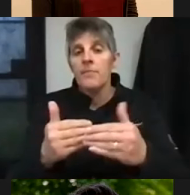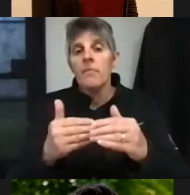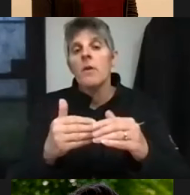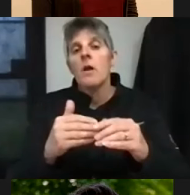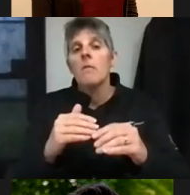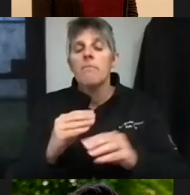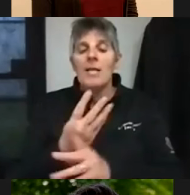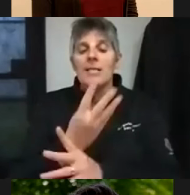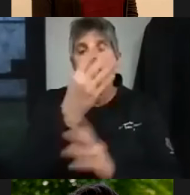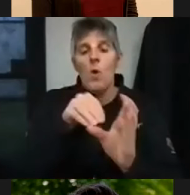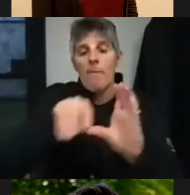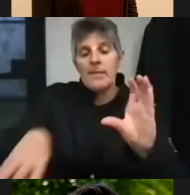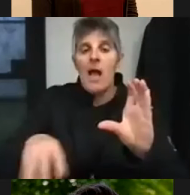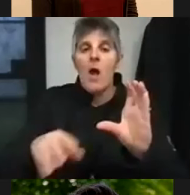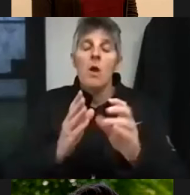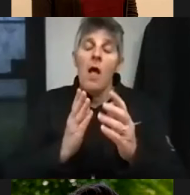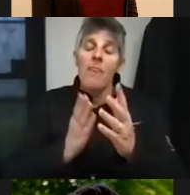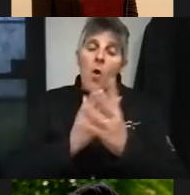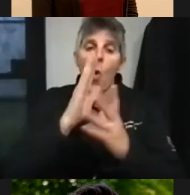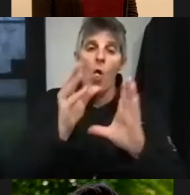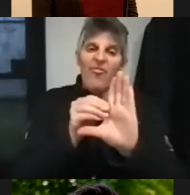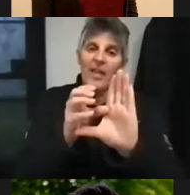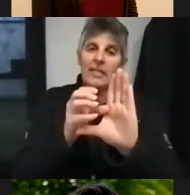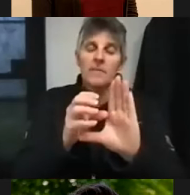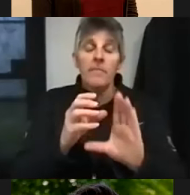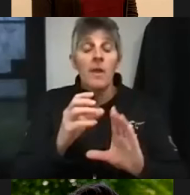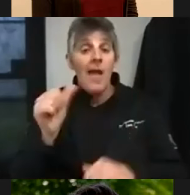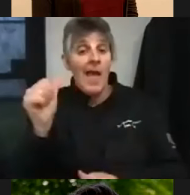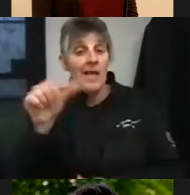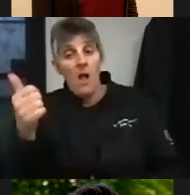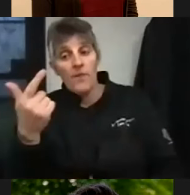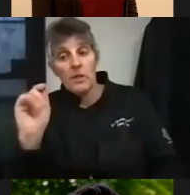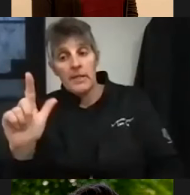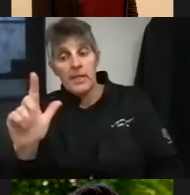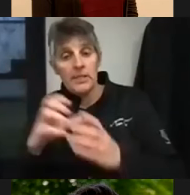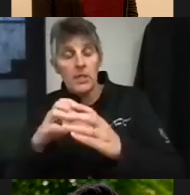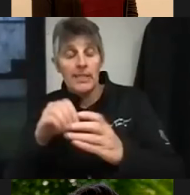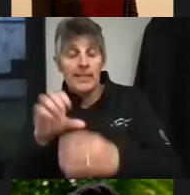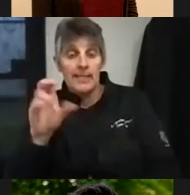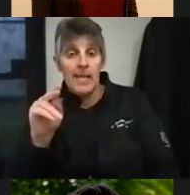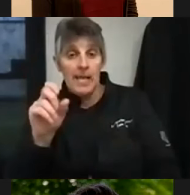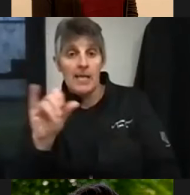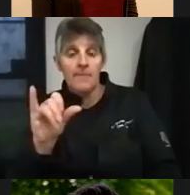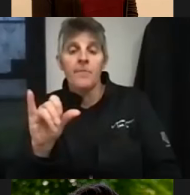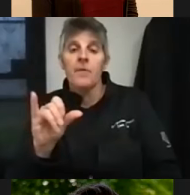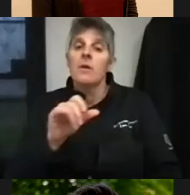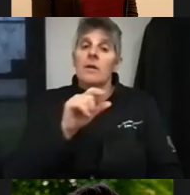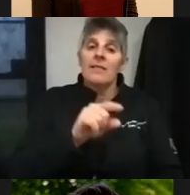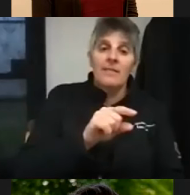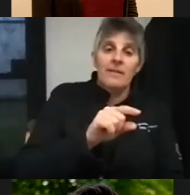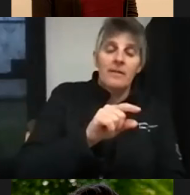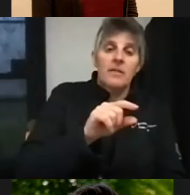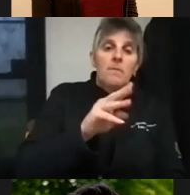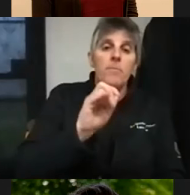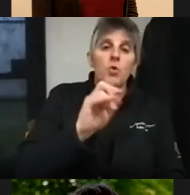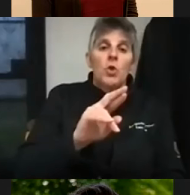down across the whole thickness of retina. As other glial cells in the central nervous system, motor glial cells, their major function